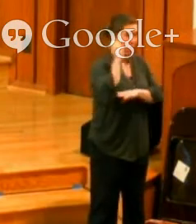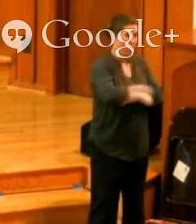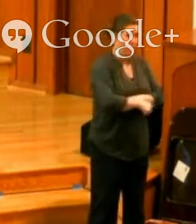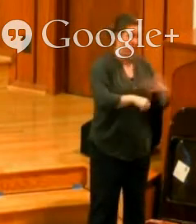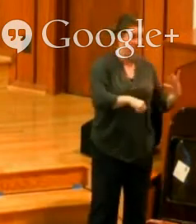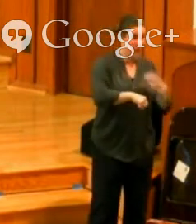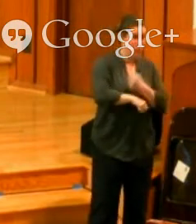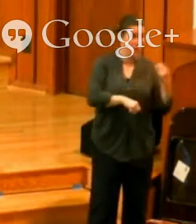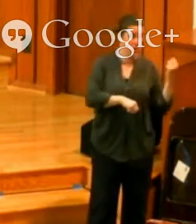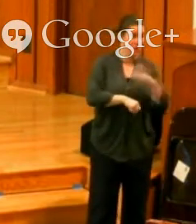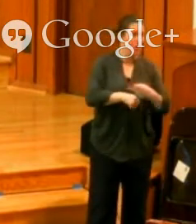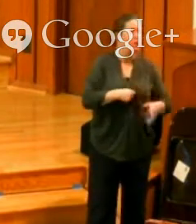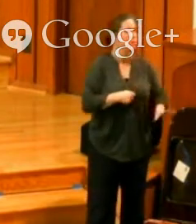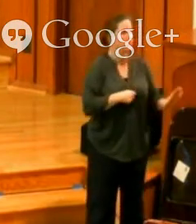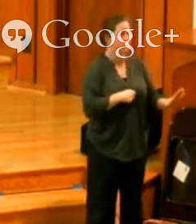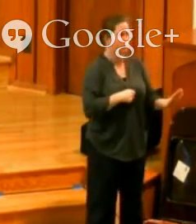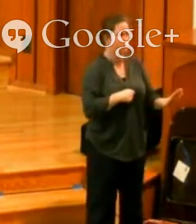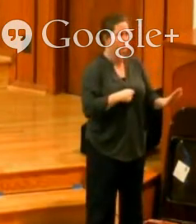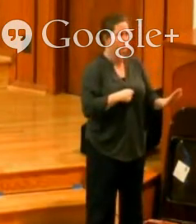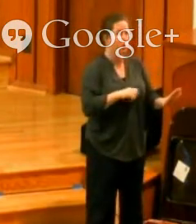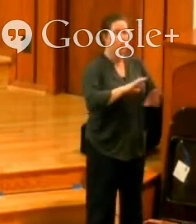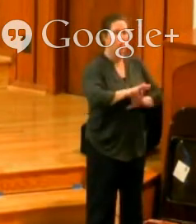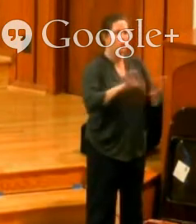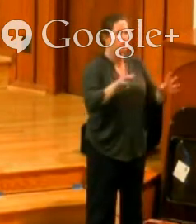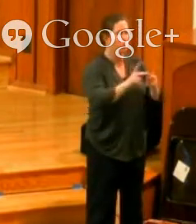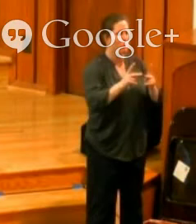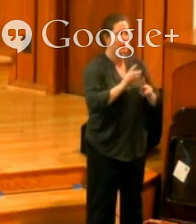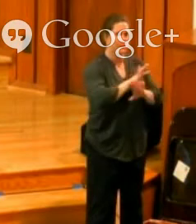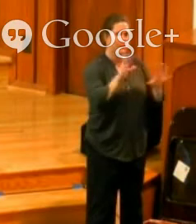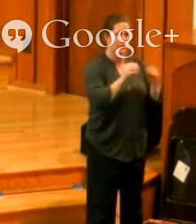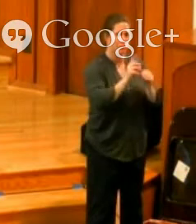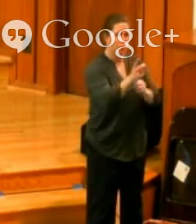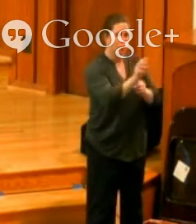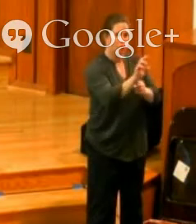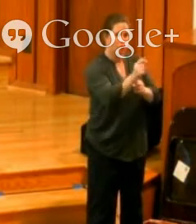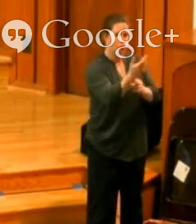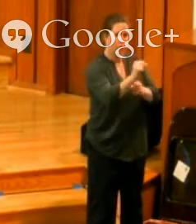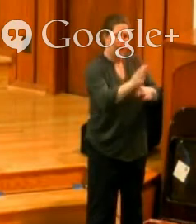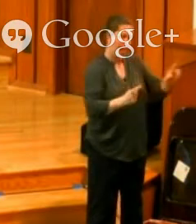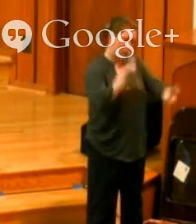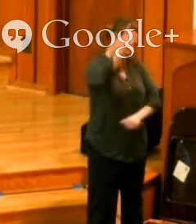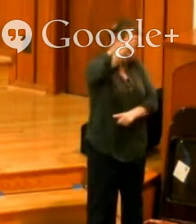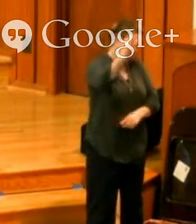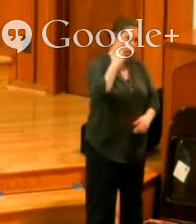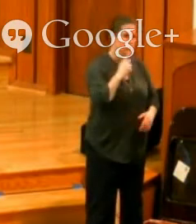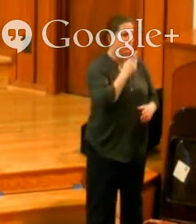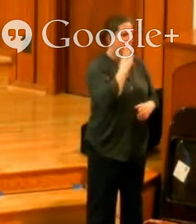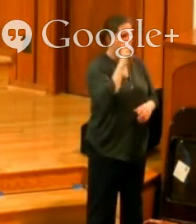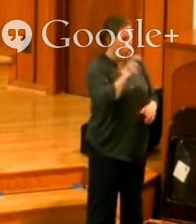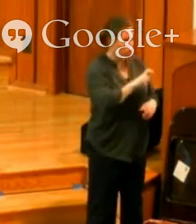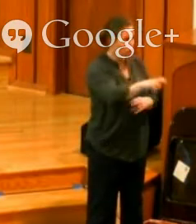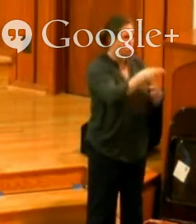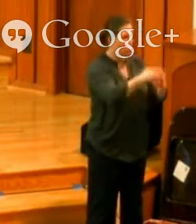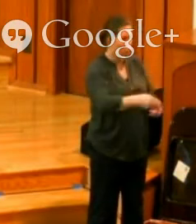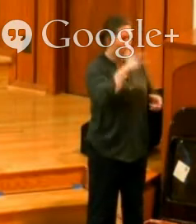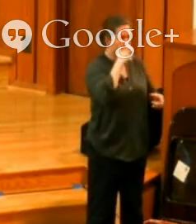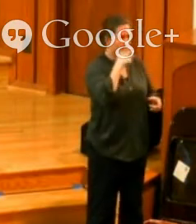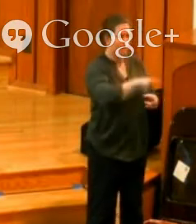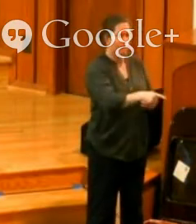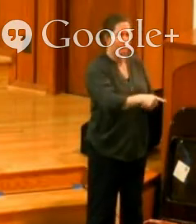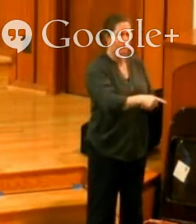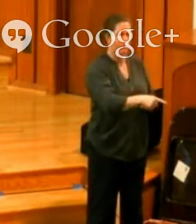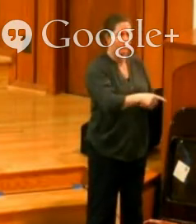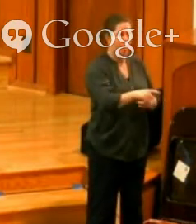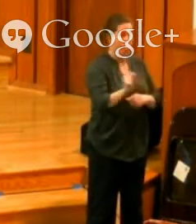not, nor was a place found for them any longer. So that great dragon was cast out, that old serpent called the devil and Satan, who deceives the